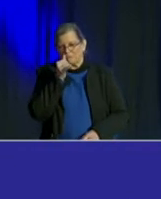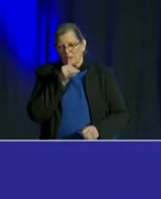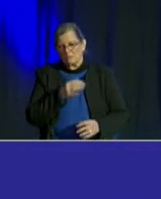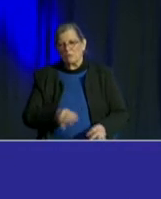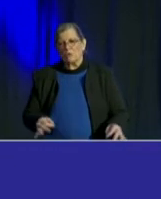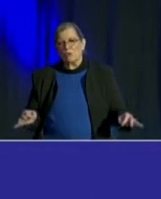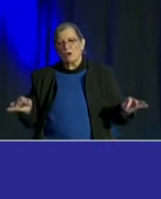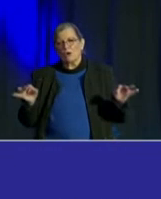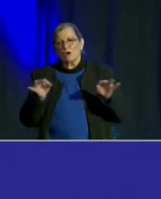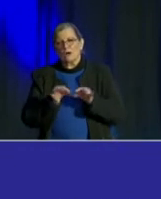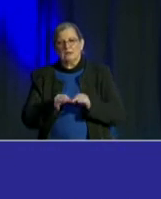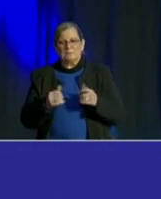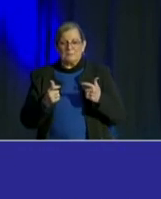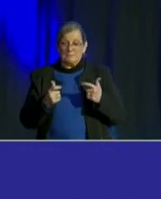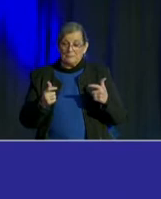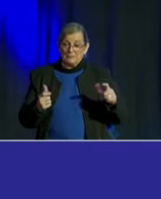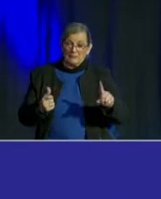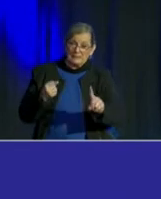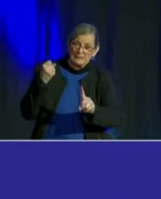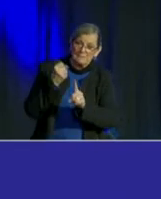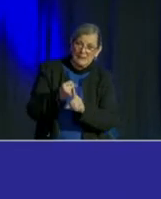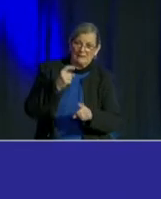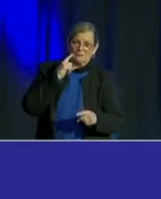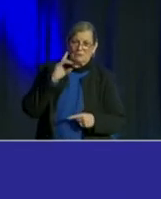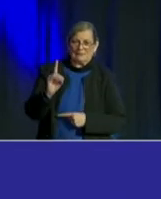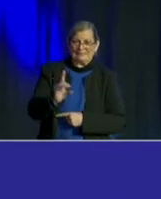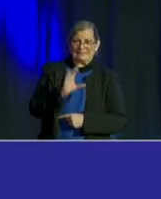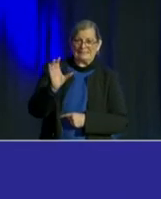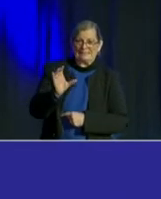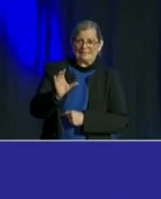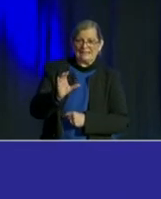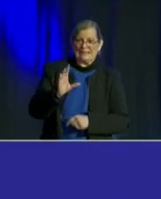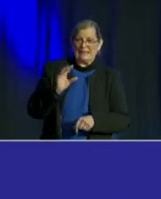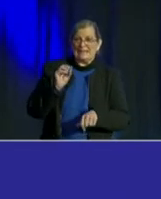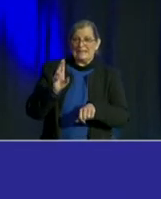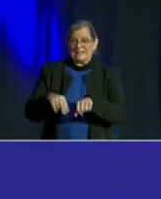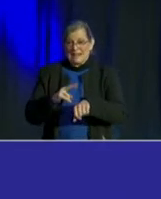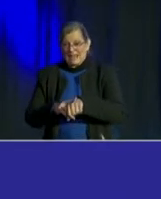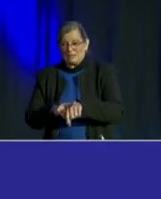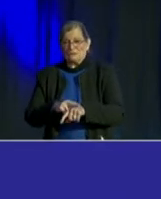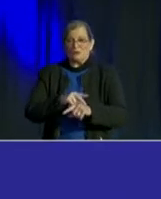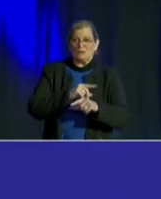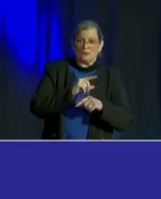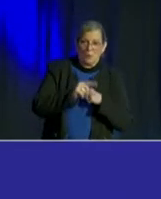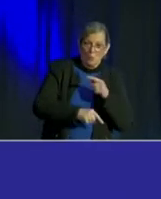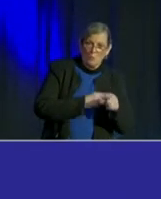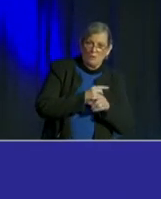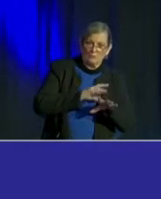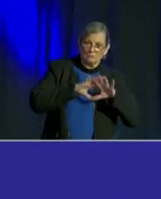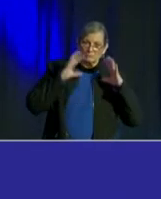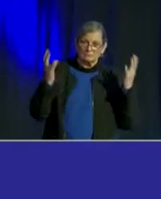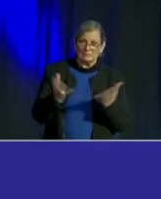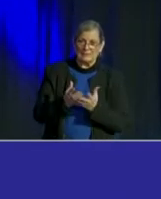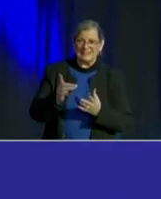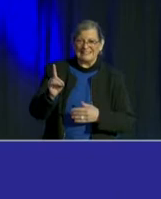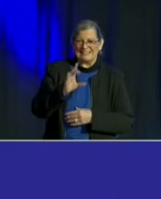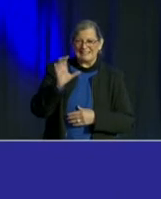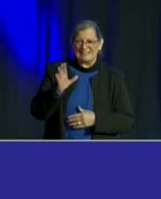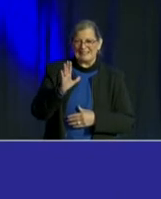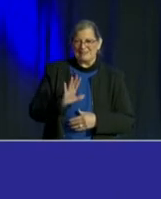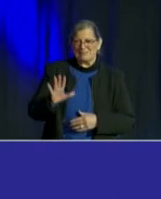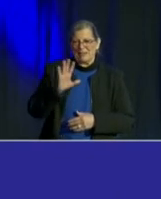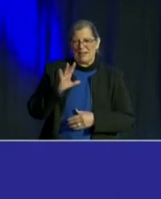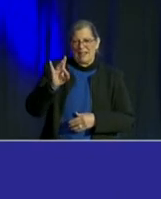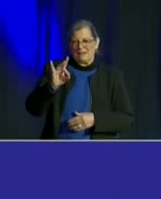impact on the District of Columbia, just as it has nationally and globally. And what we see is that the District of Columbia had about 800,000